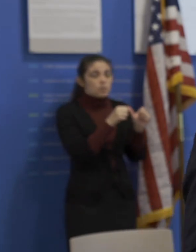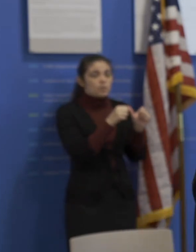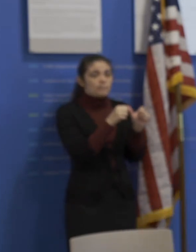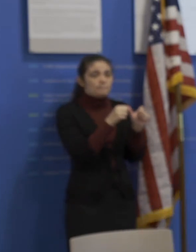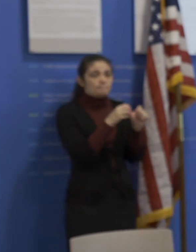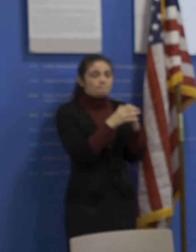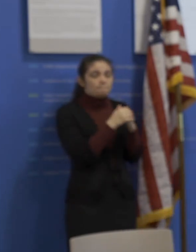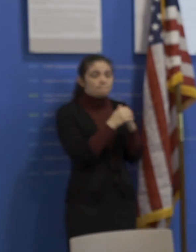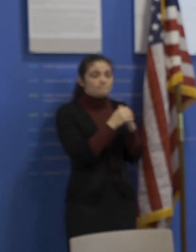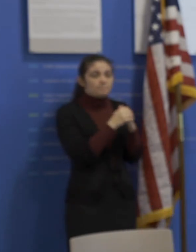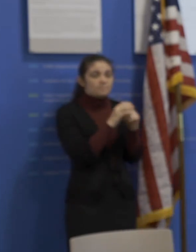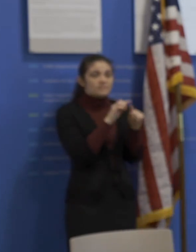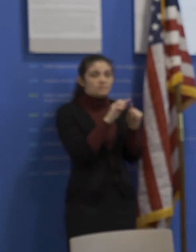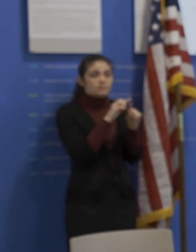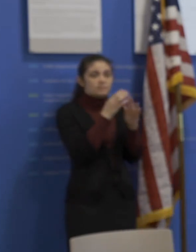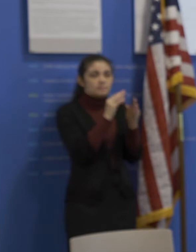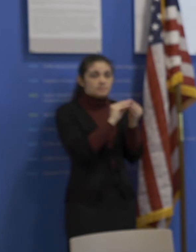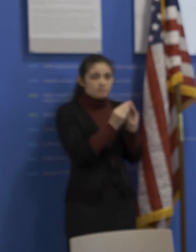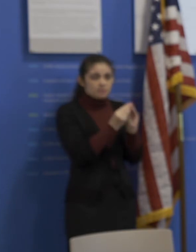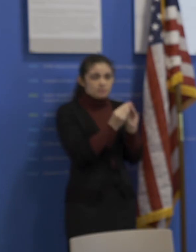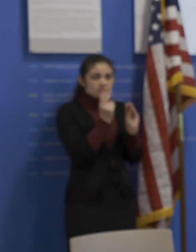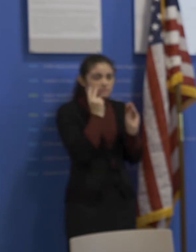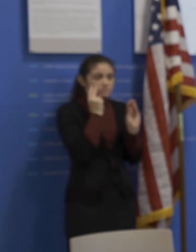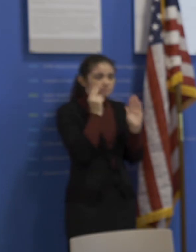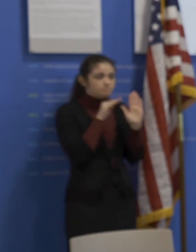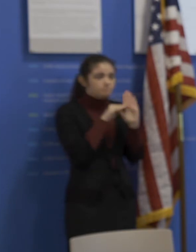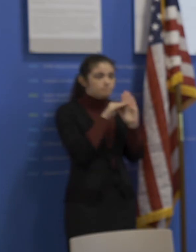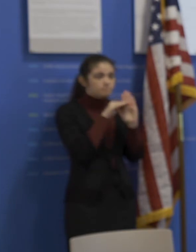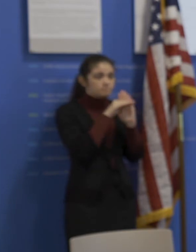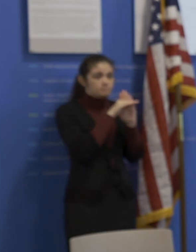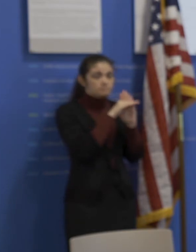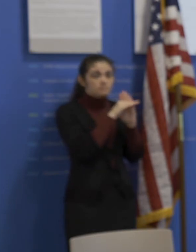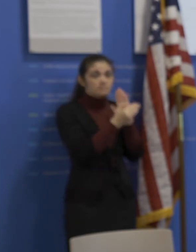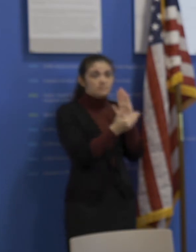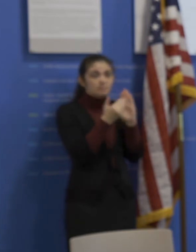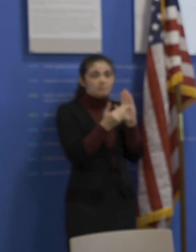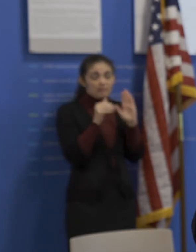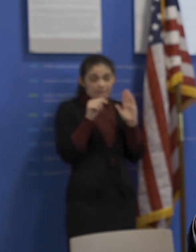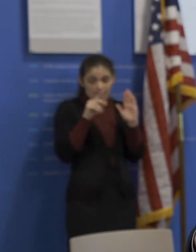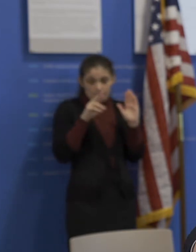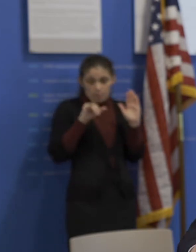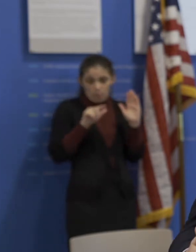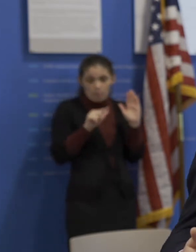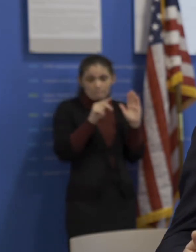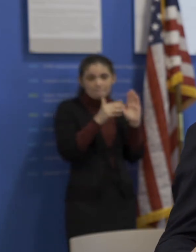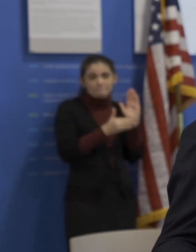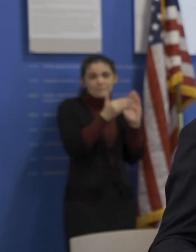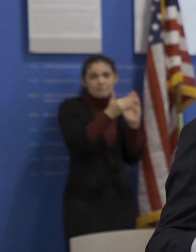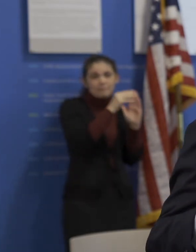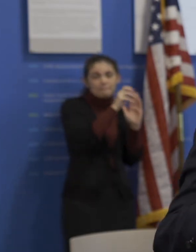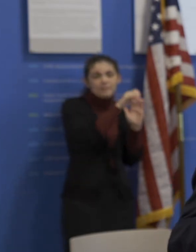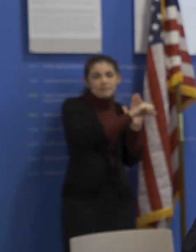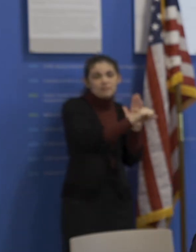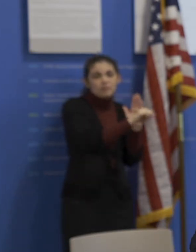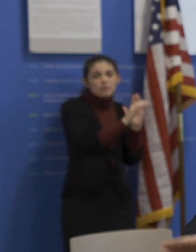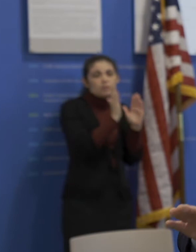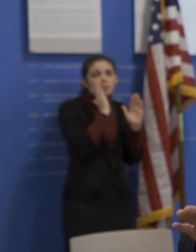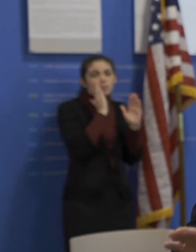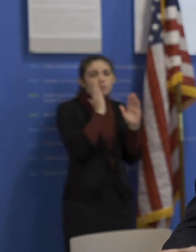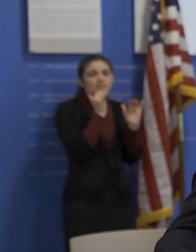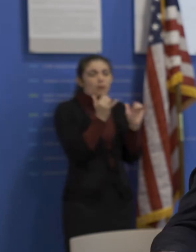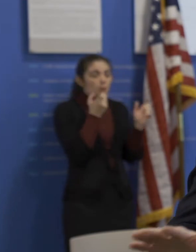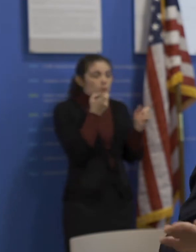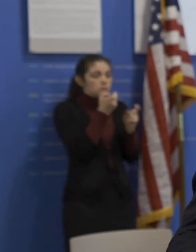out cases that we may see over time, perhaps from somewhere in mid-April even to perhaps mid-May. What we're doing is